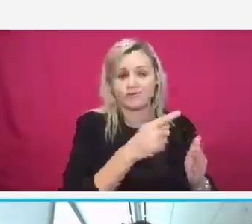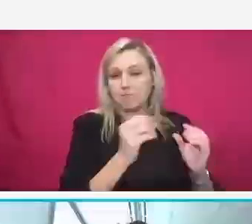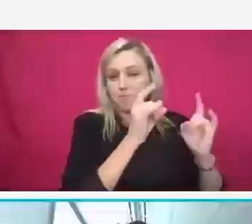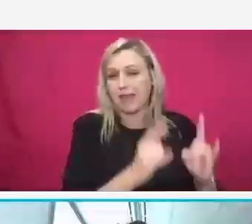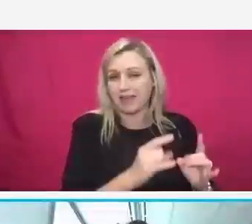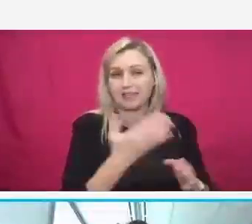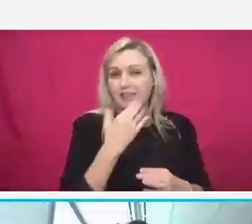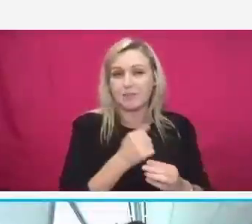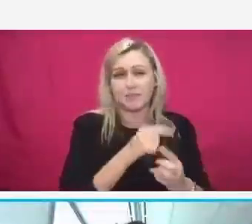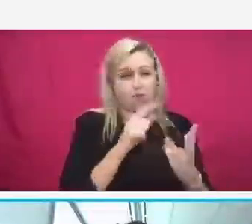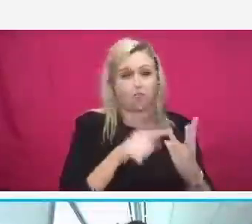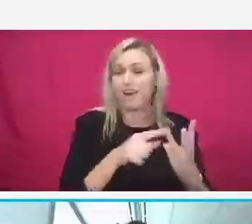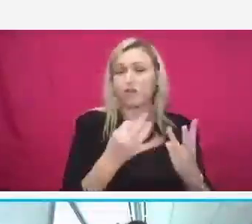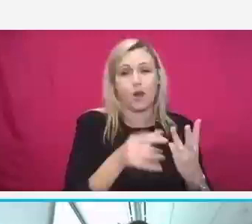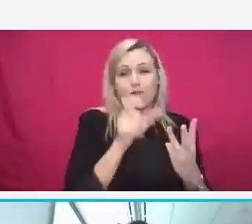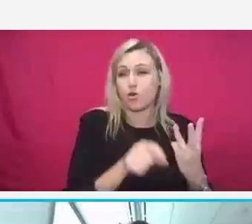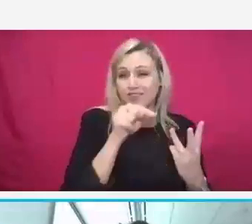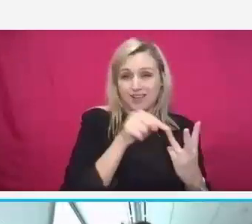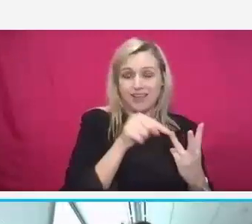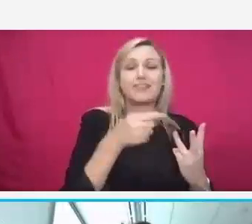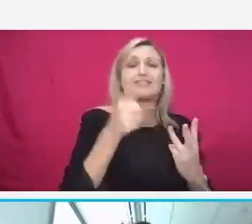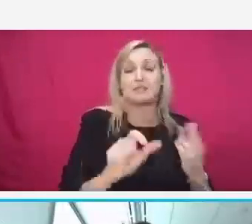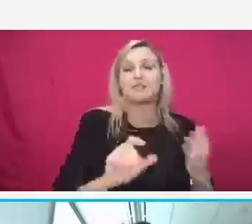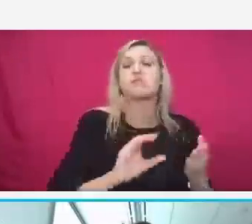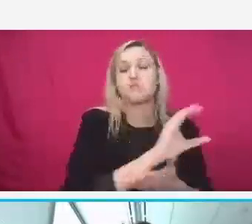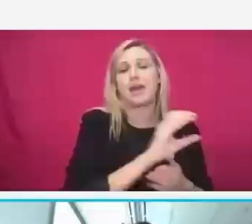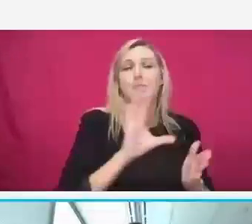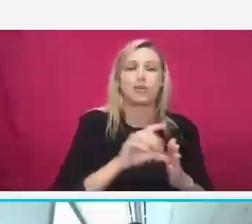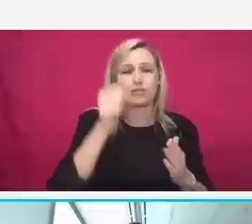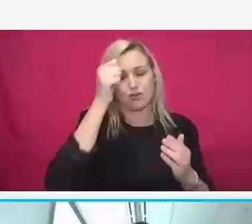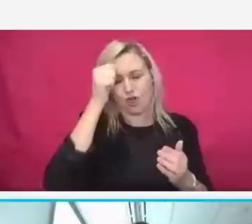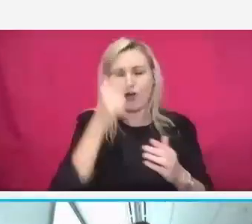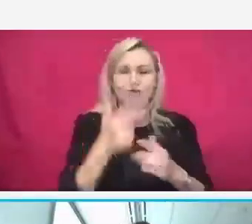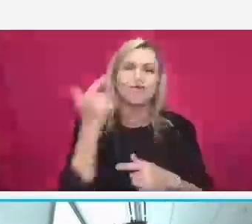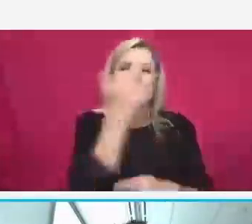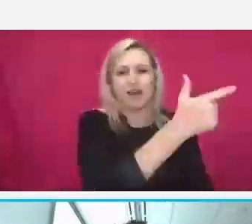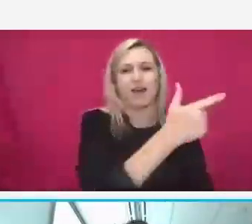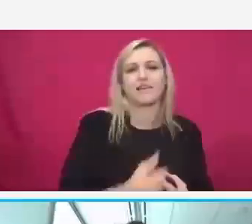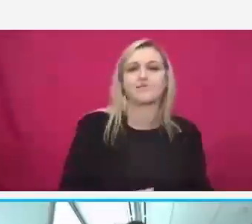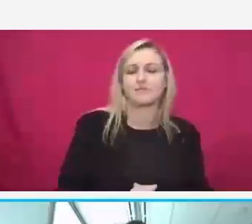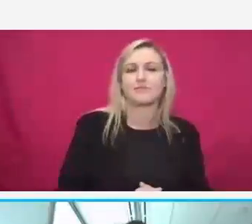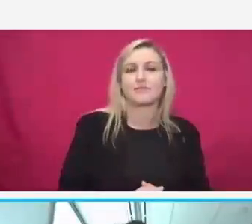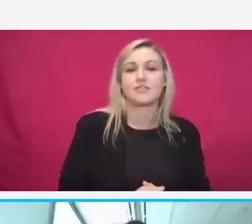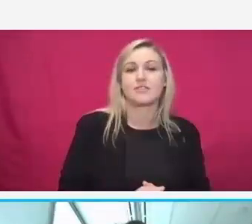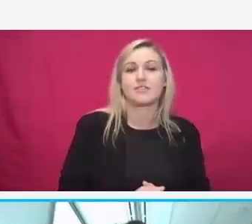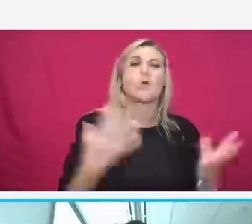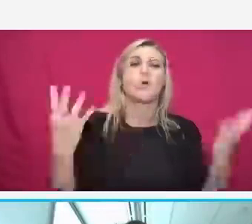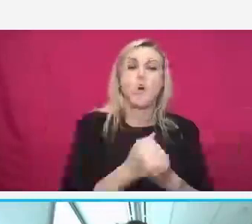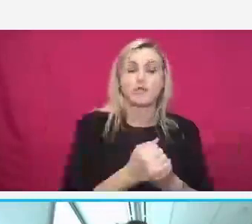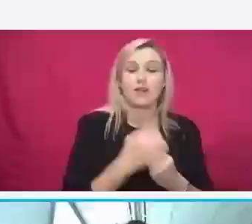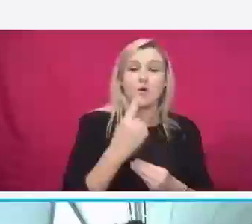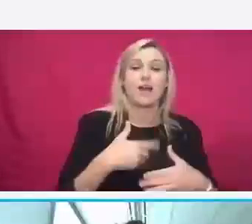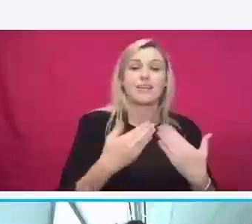occupancy levels experienced by remote facilities. As such, the facility's total funding for one day